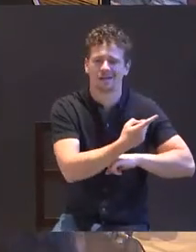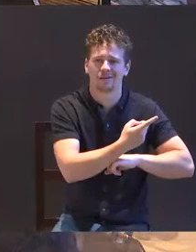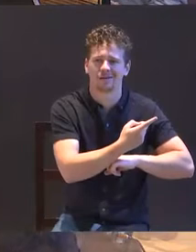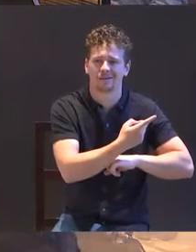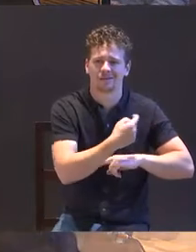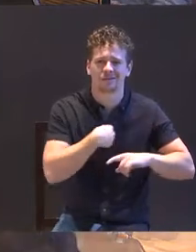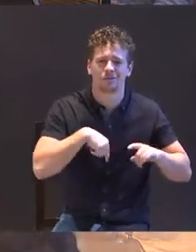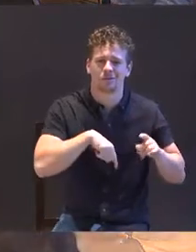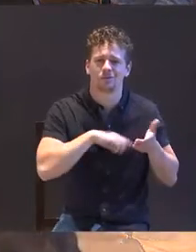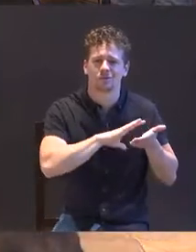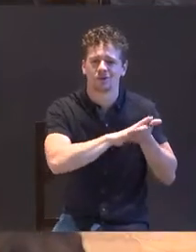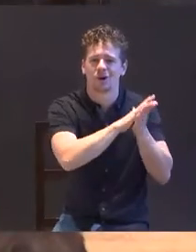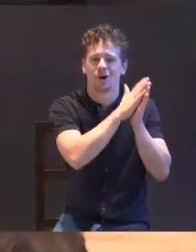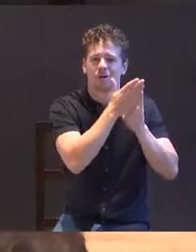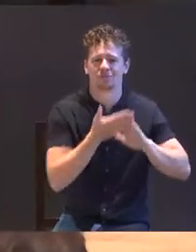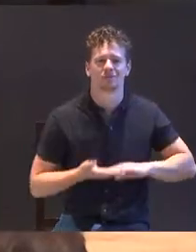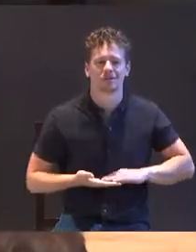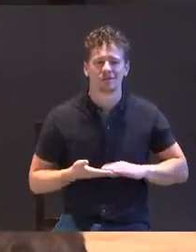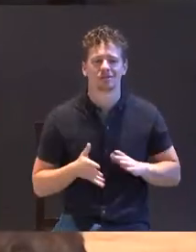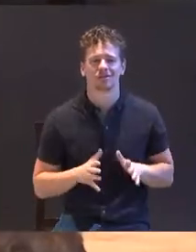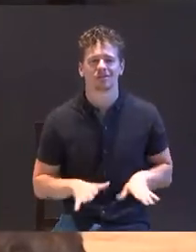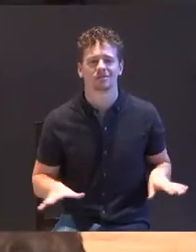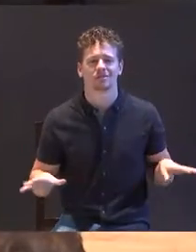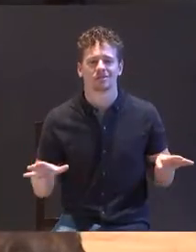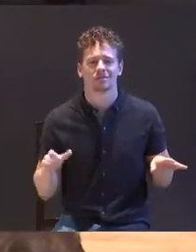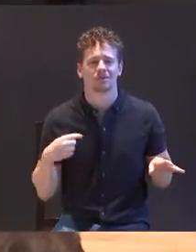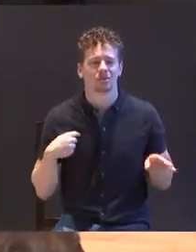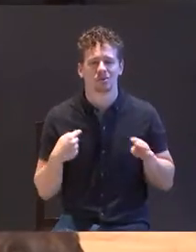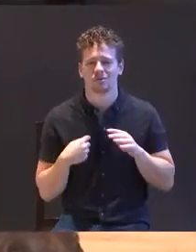peace. We are war.